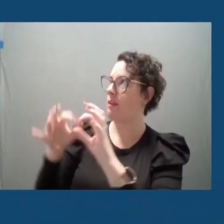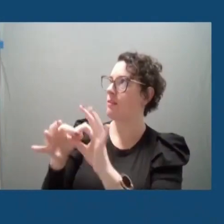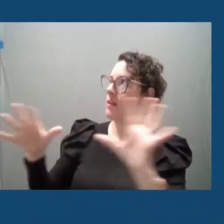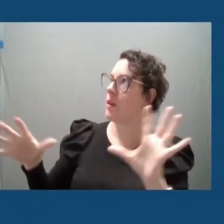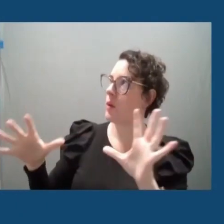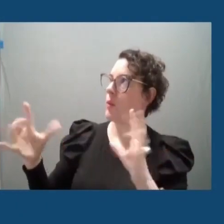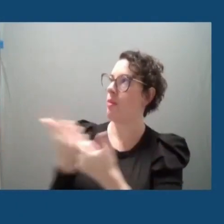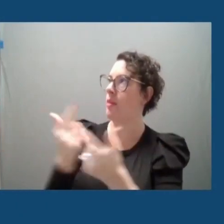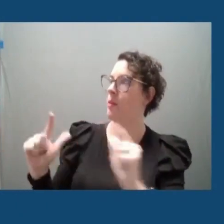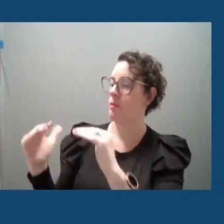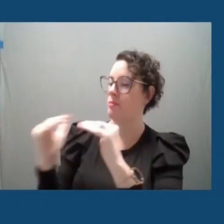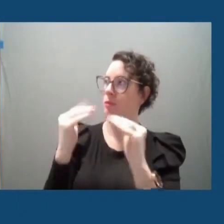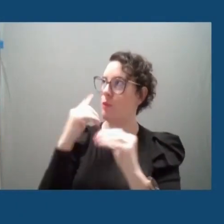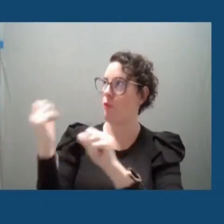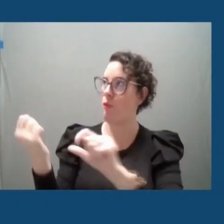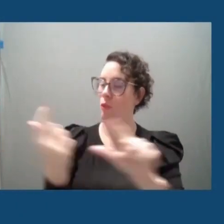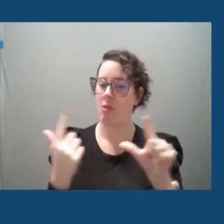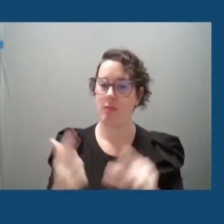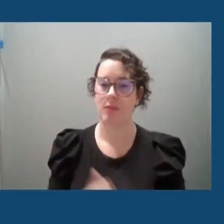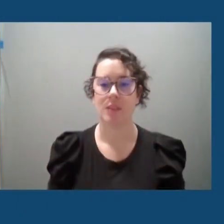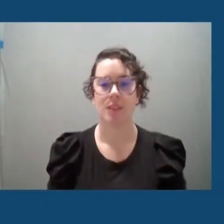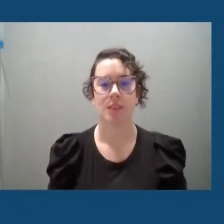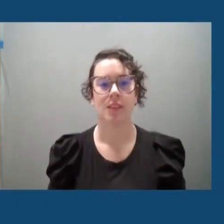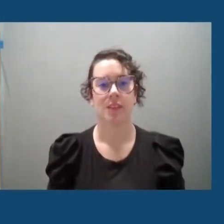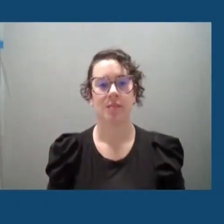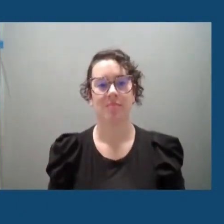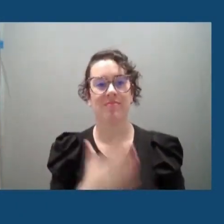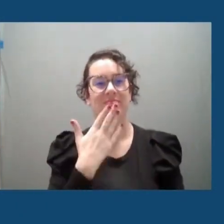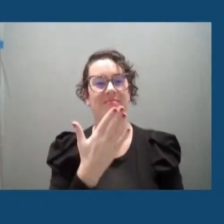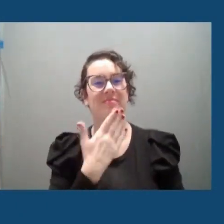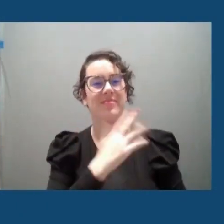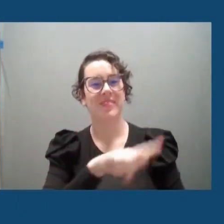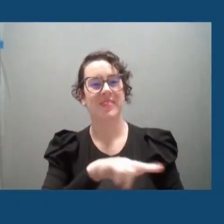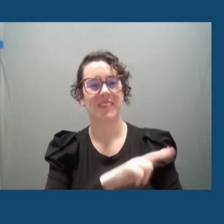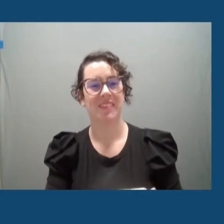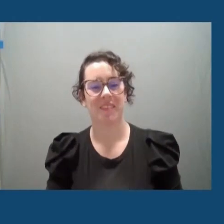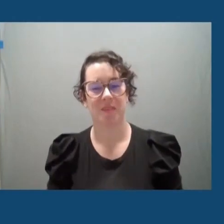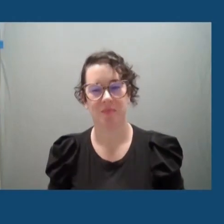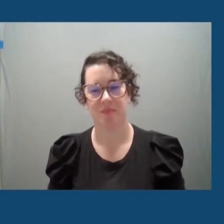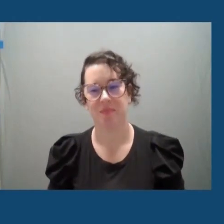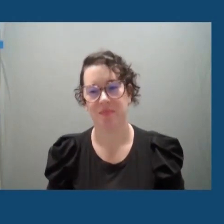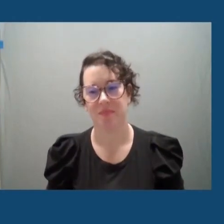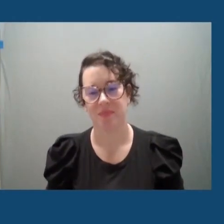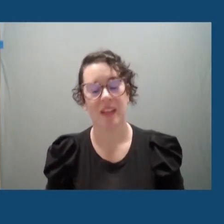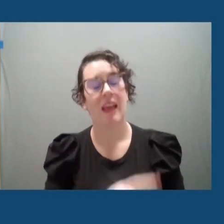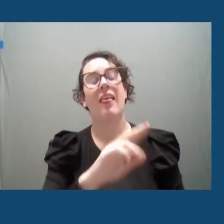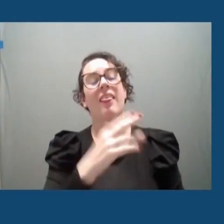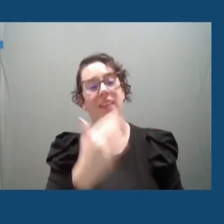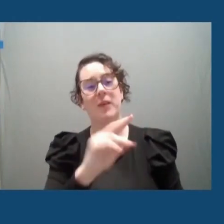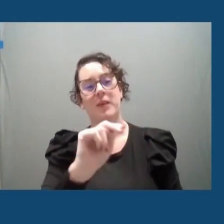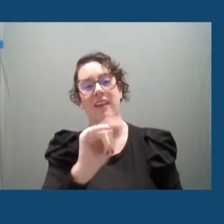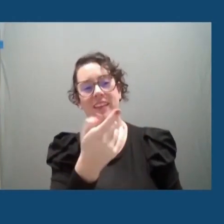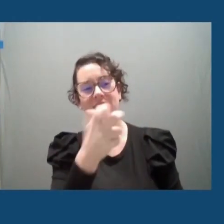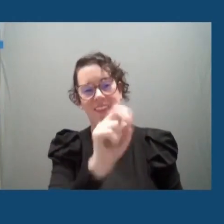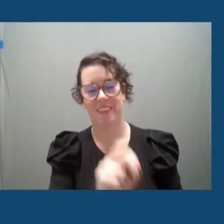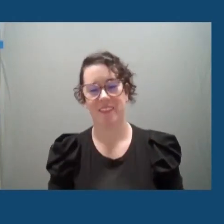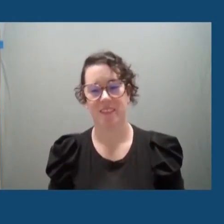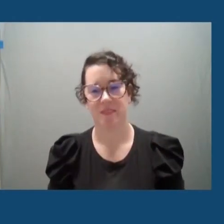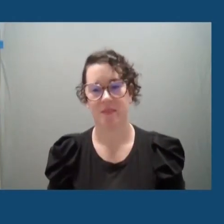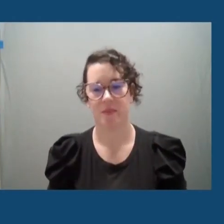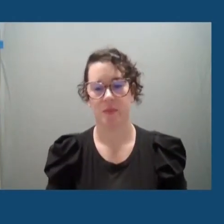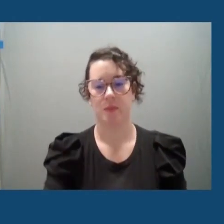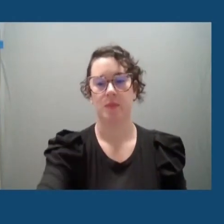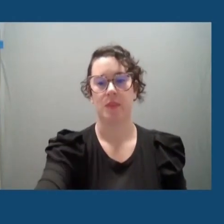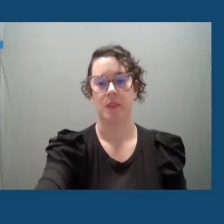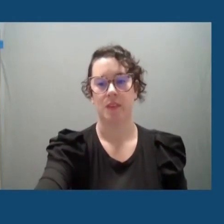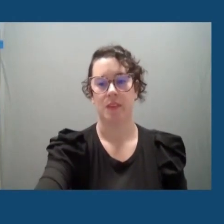began to push her quote-unquote back to basics reading plan that we mentioned earlier as part of her pre-State of the State address. And up next